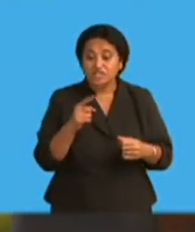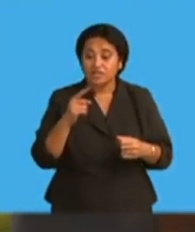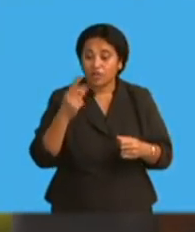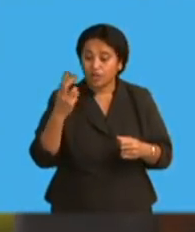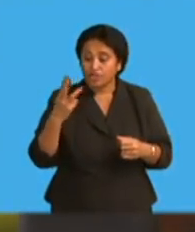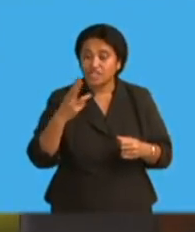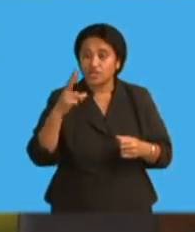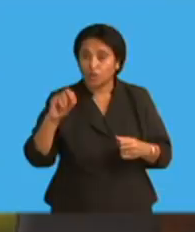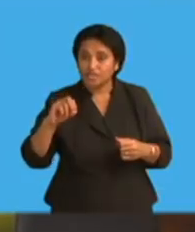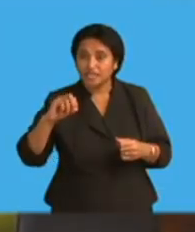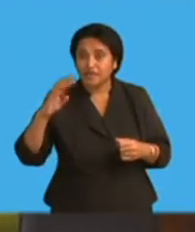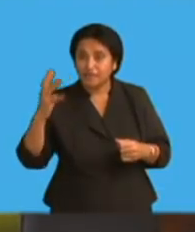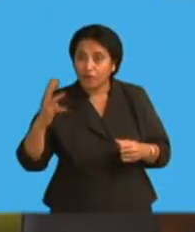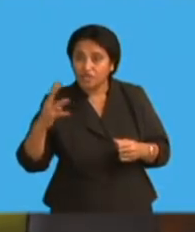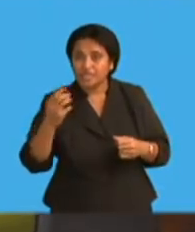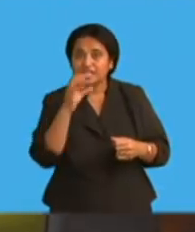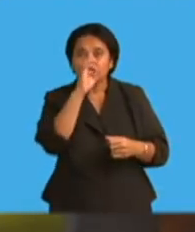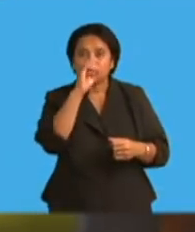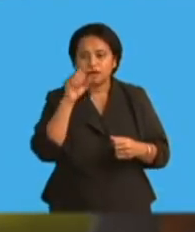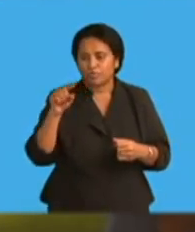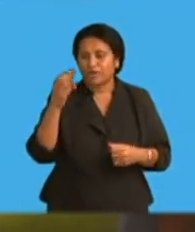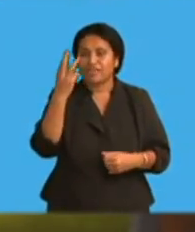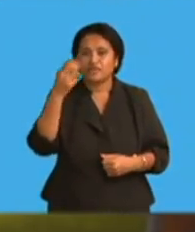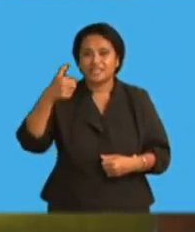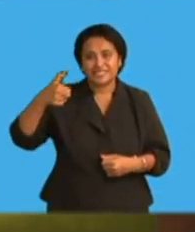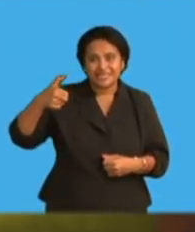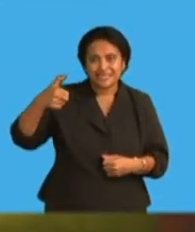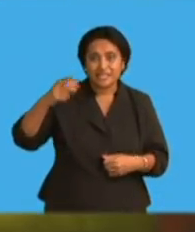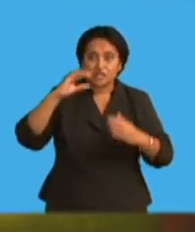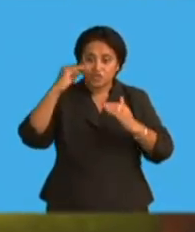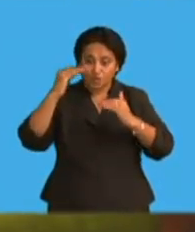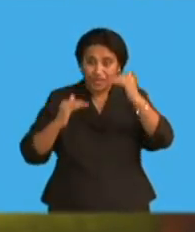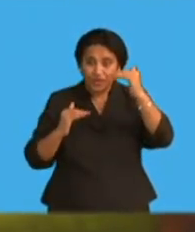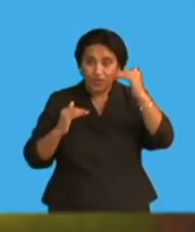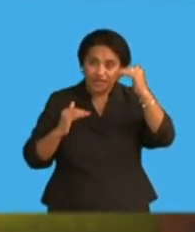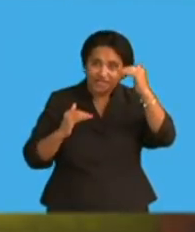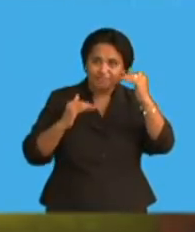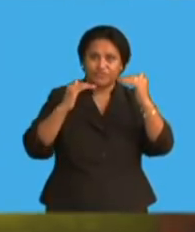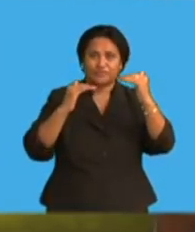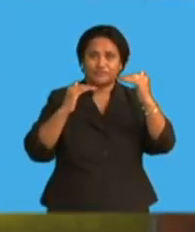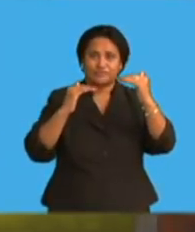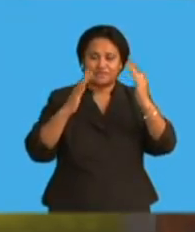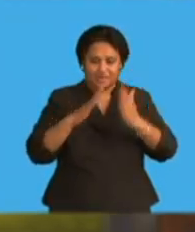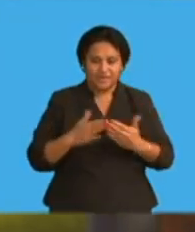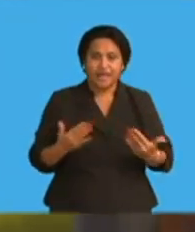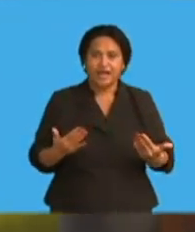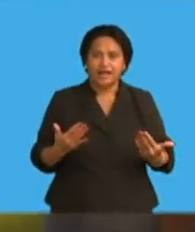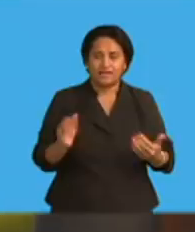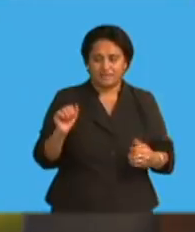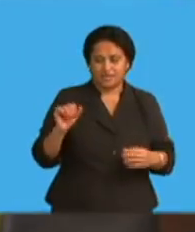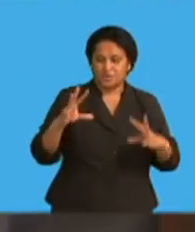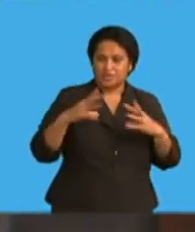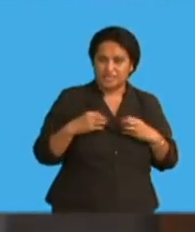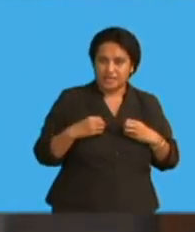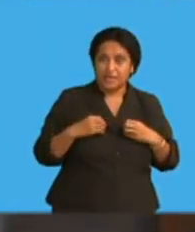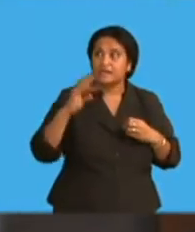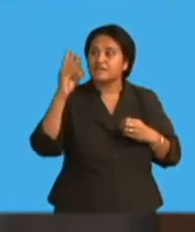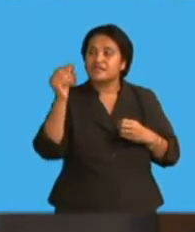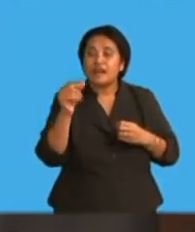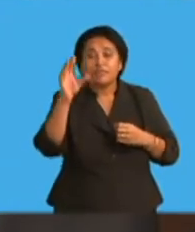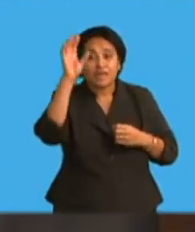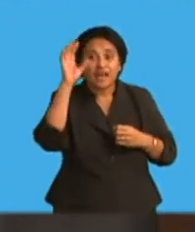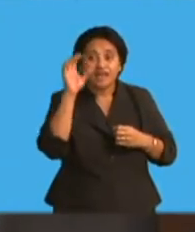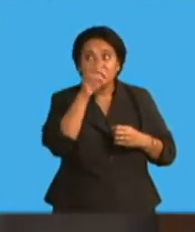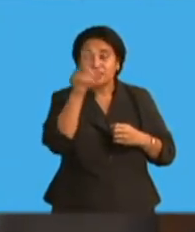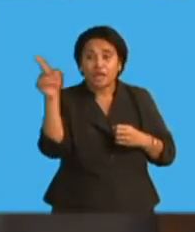2013-2014 is 0.36. So inequality has dropped, Madam Speaker. Yes, we accept the fact. In some countries, when you have economic